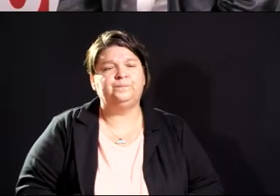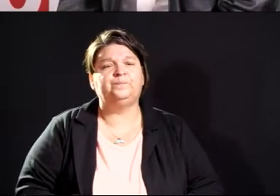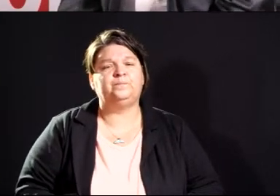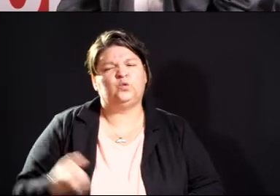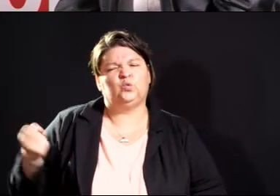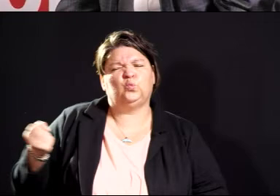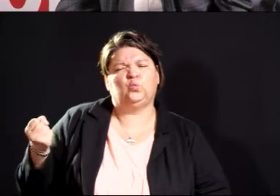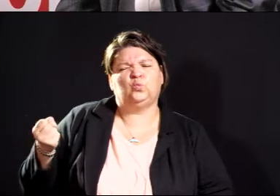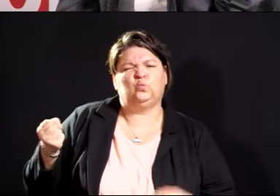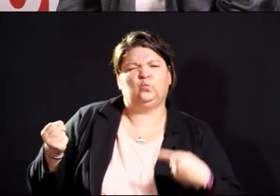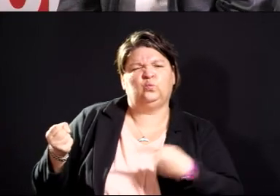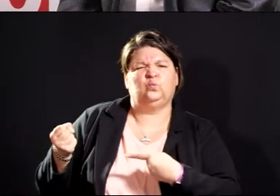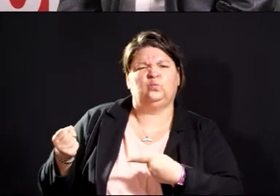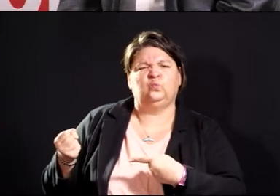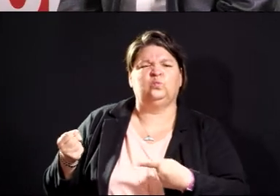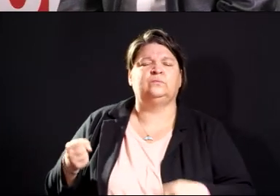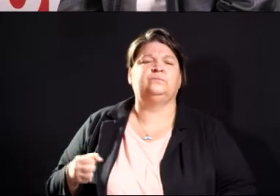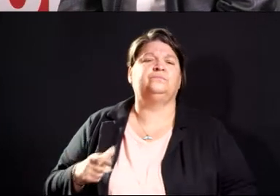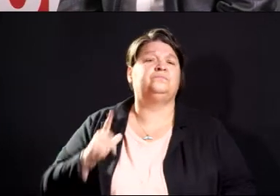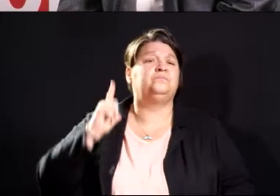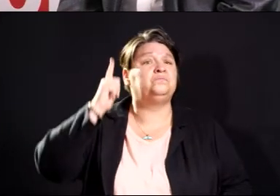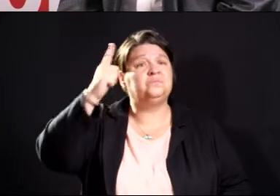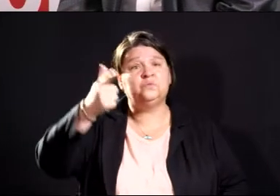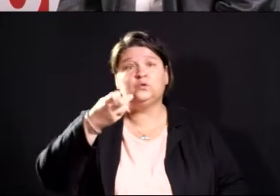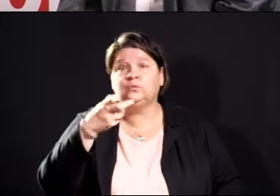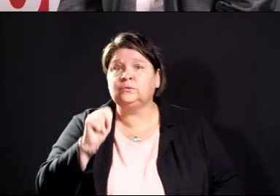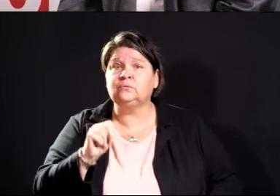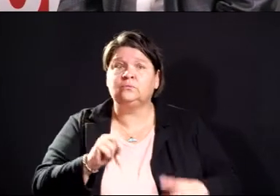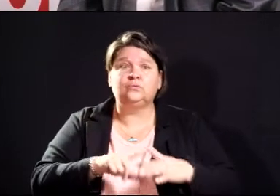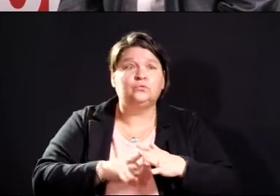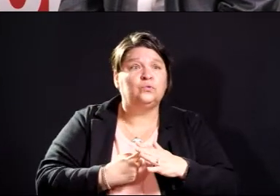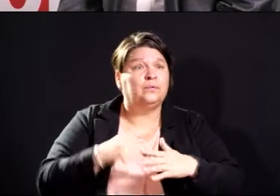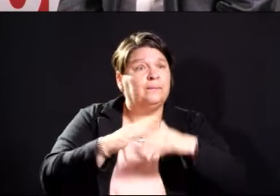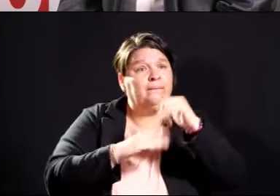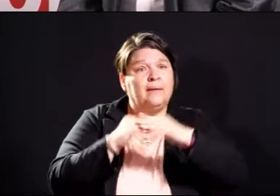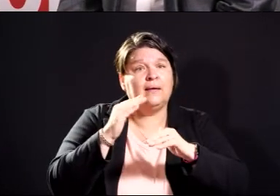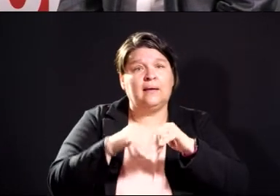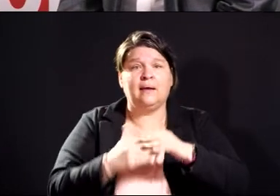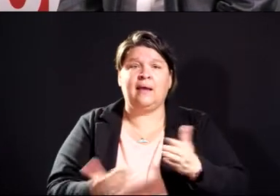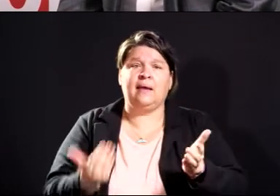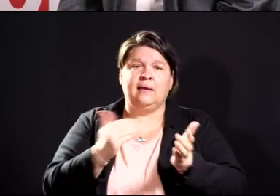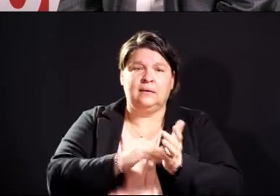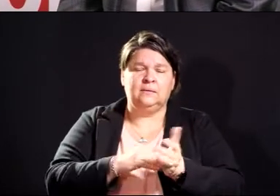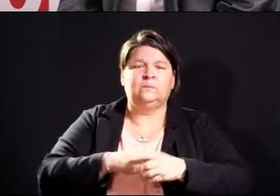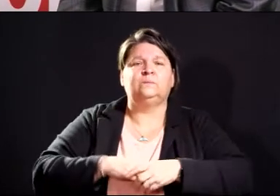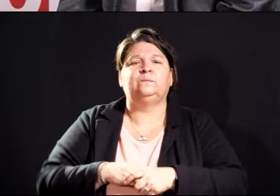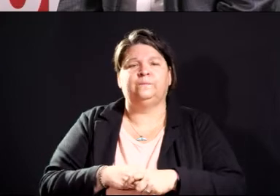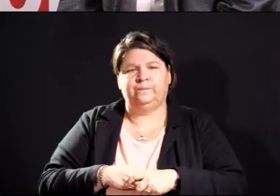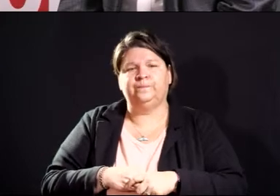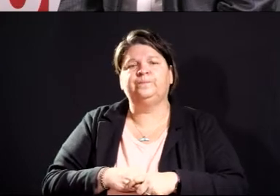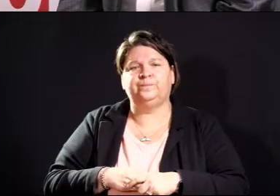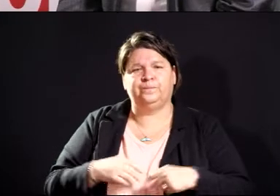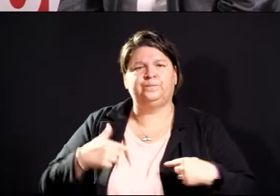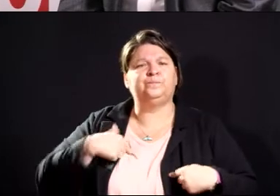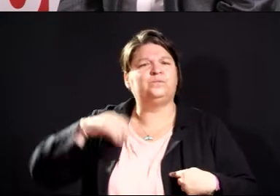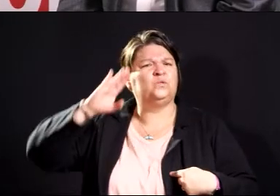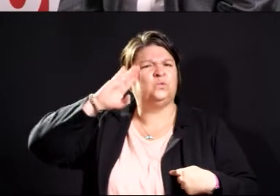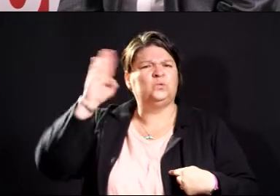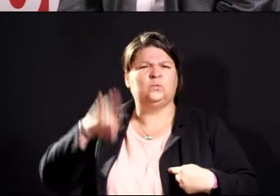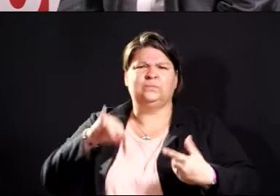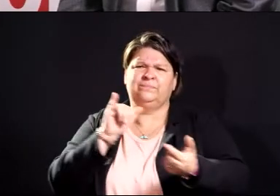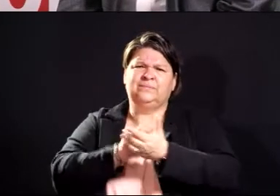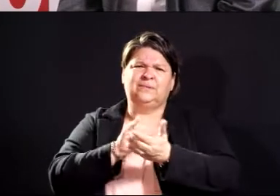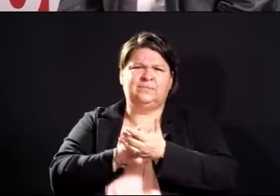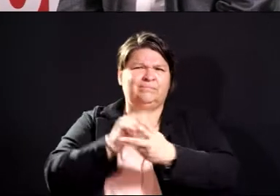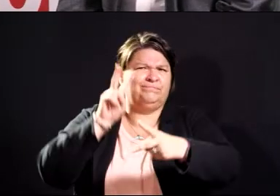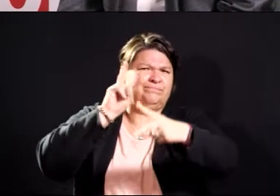and what is the right size of the terminal. Good. And I know you don't have a crystal ball, but you went through 9/11. Sean was